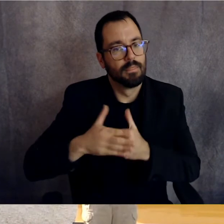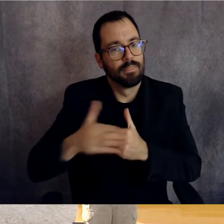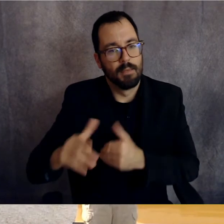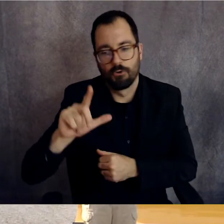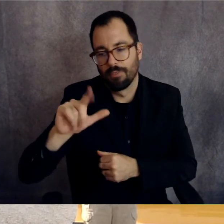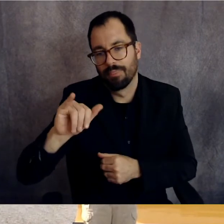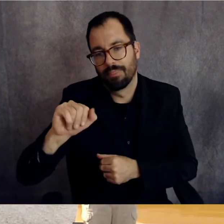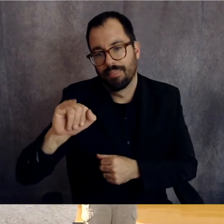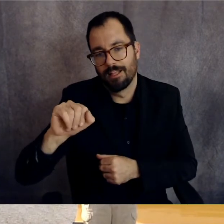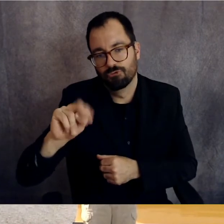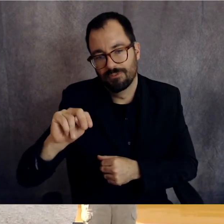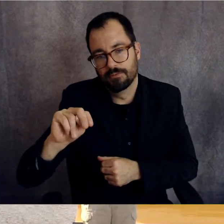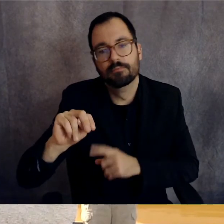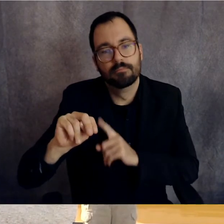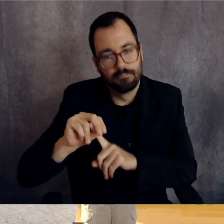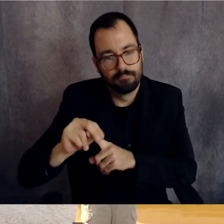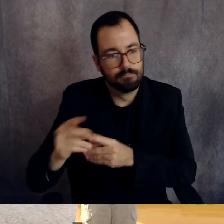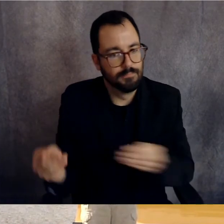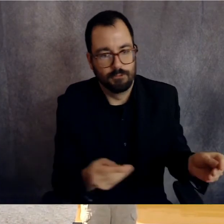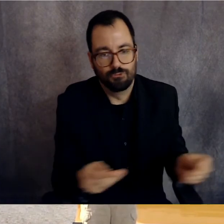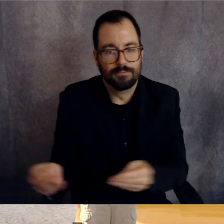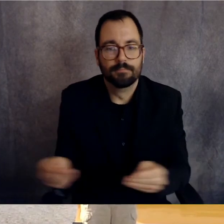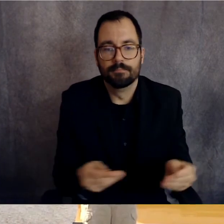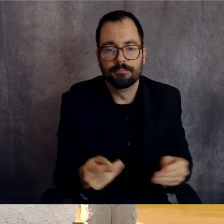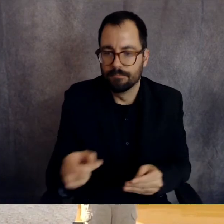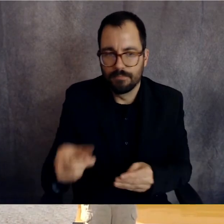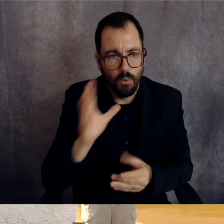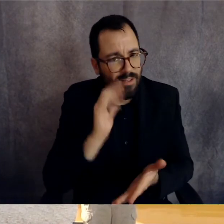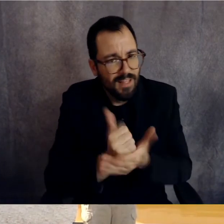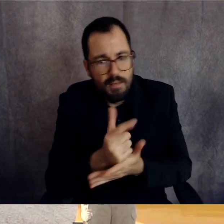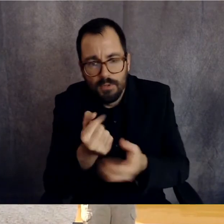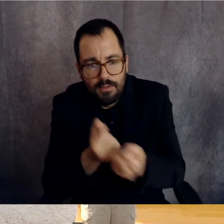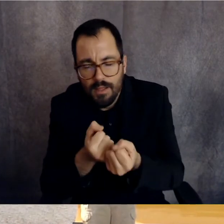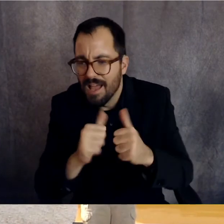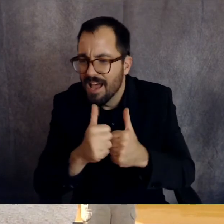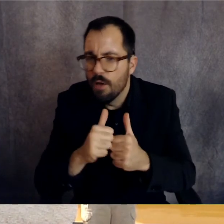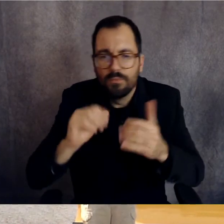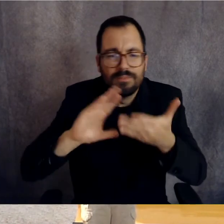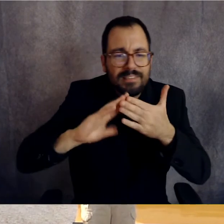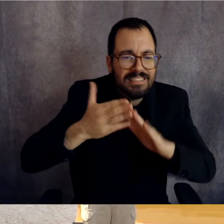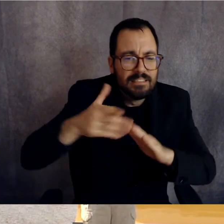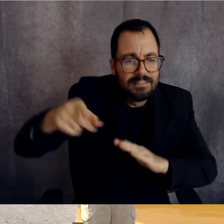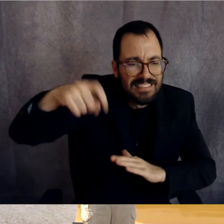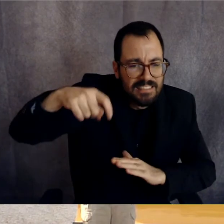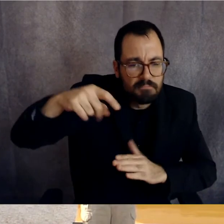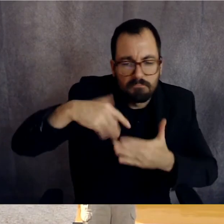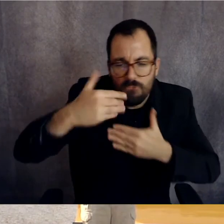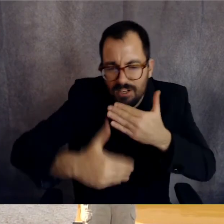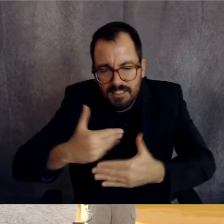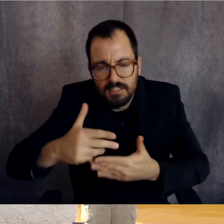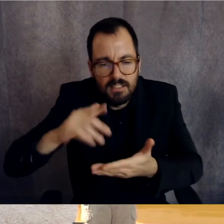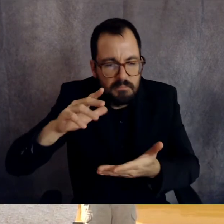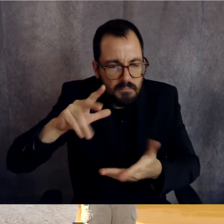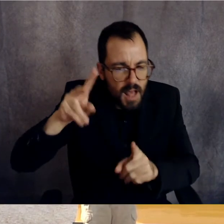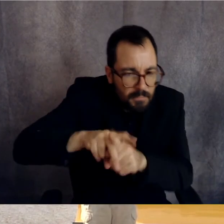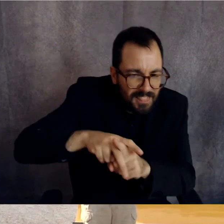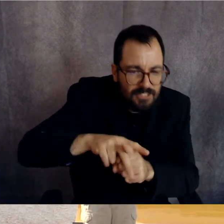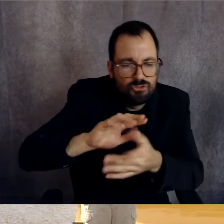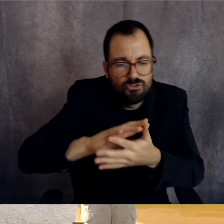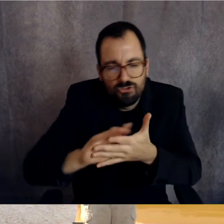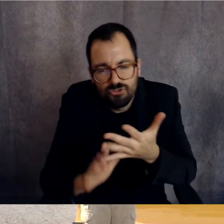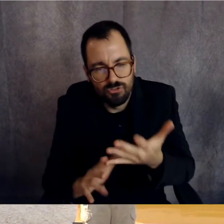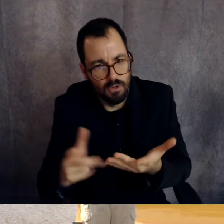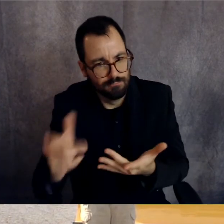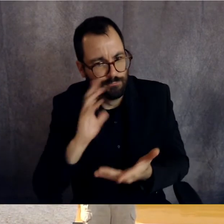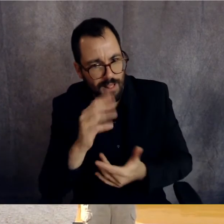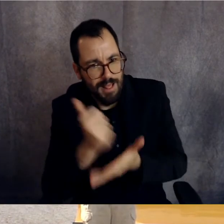to help you and assist you and guide you through city processes, whether it's filling out applications for some of the needs that we have across the city, some of the funds